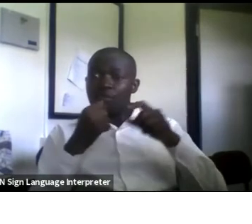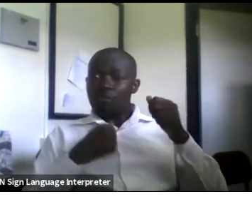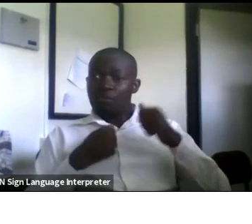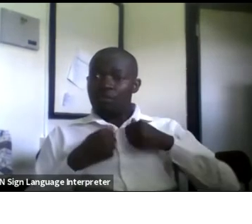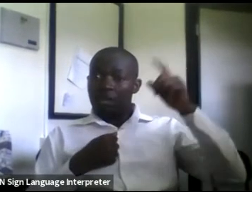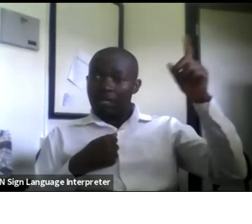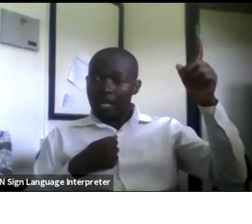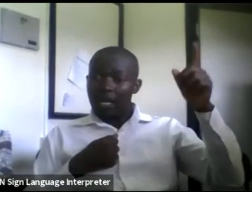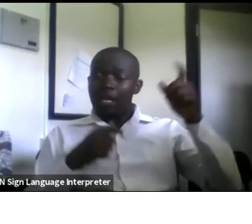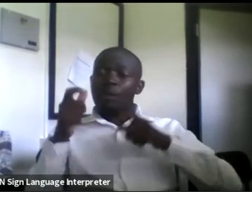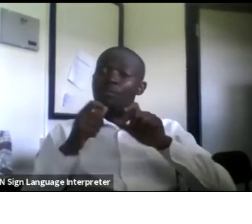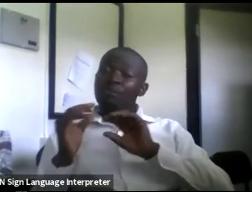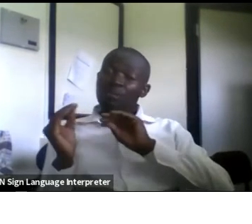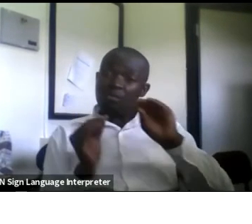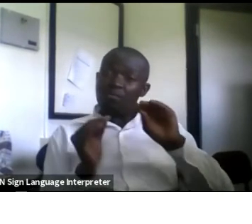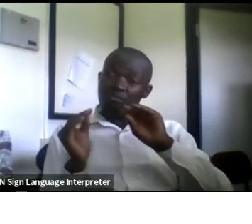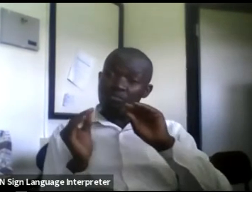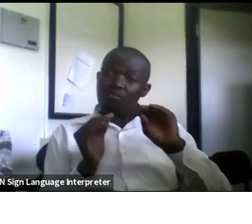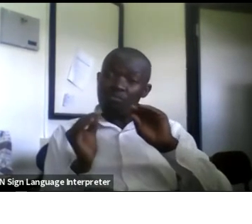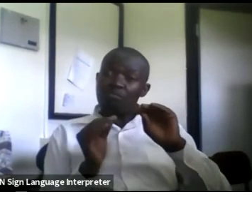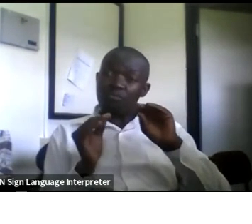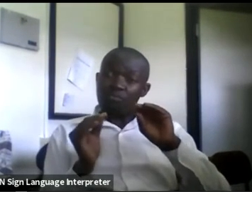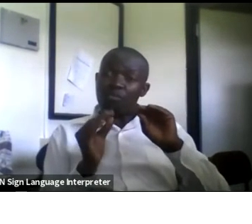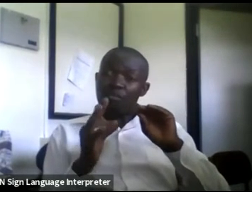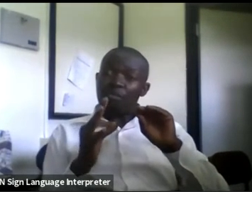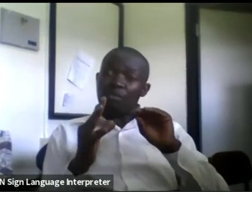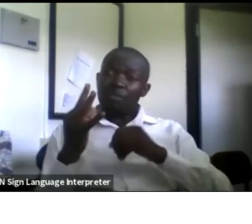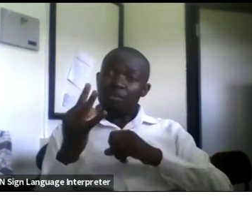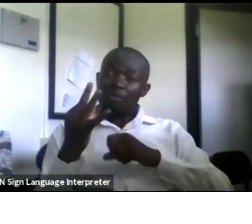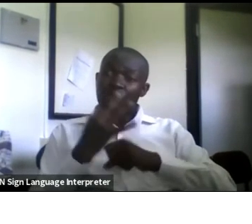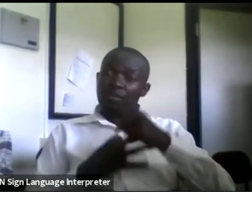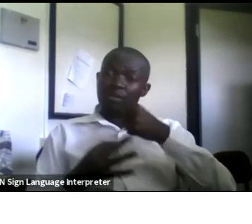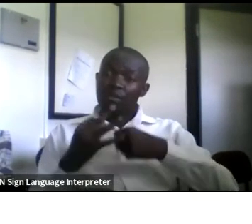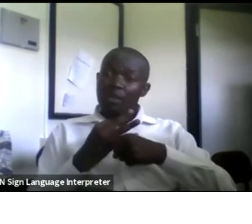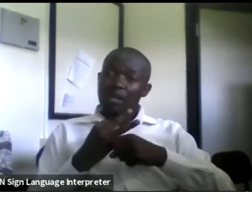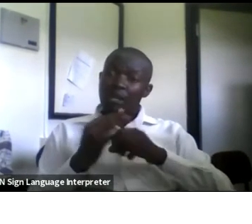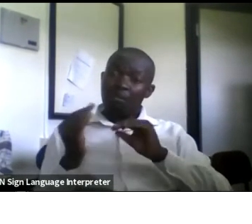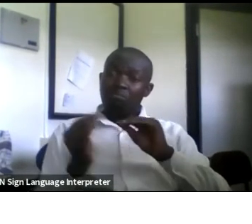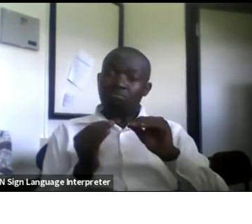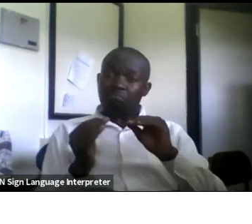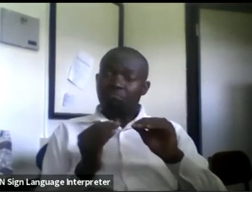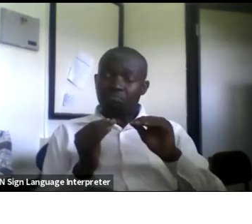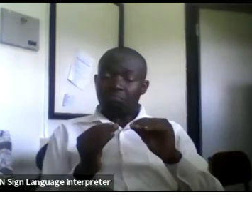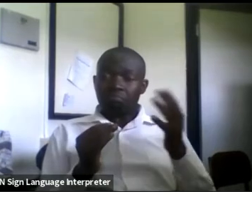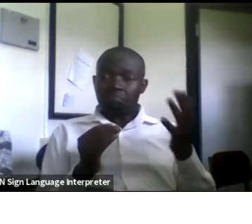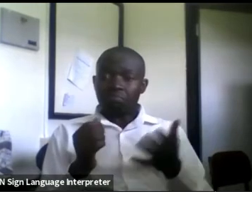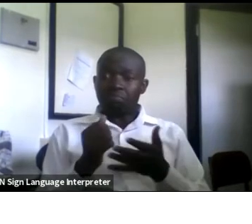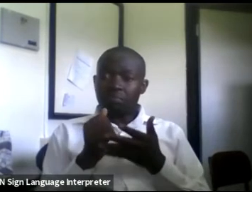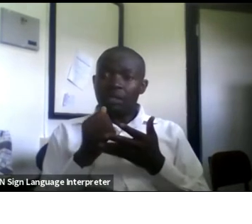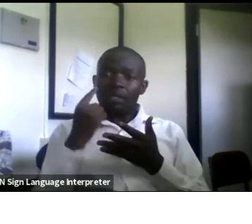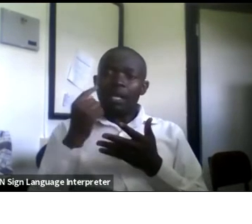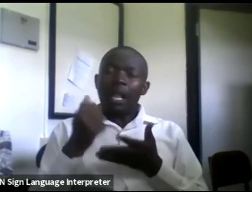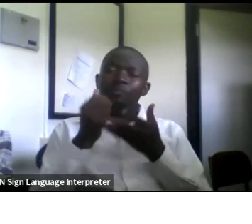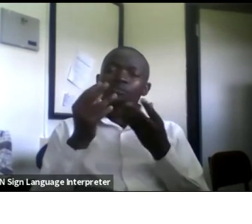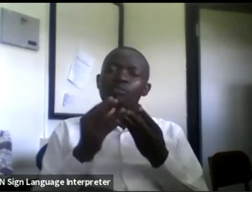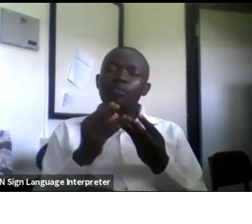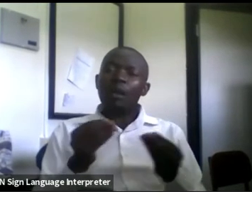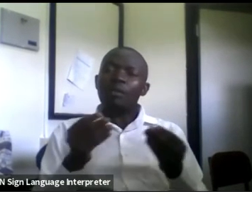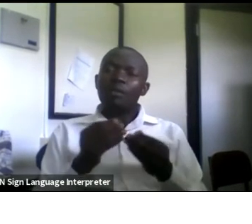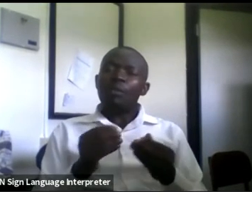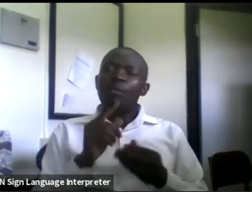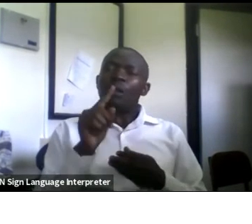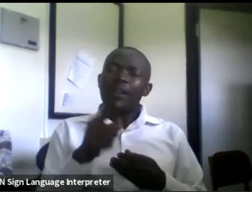people are trained. There is 3-year ophthalmic training is being provided, and it addresses almost